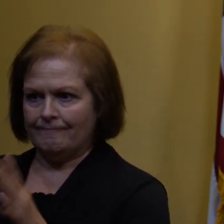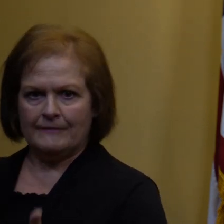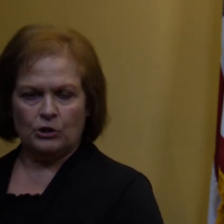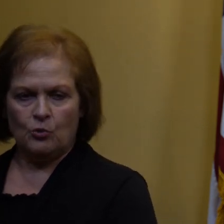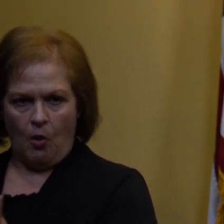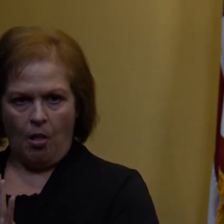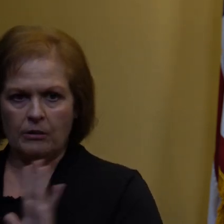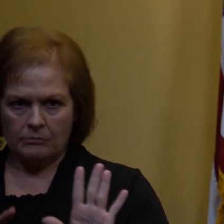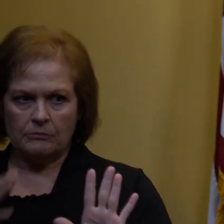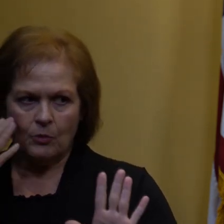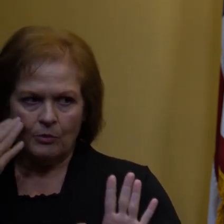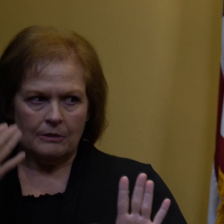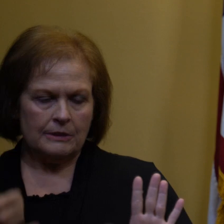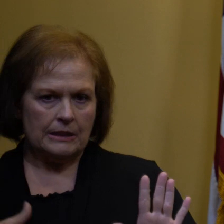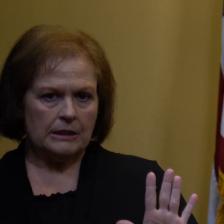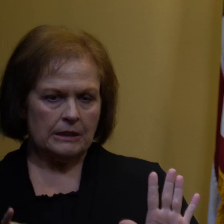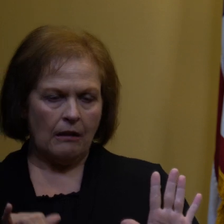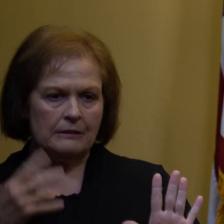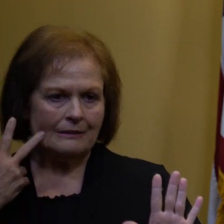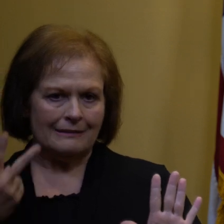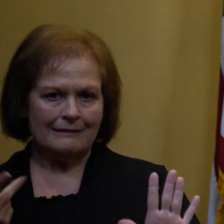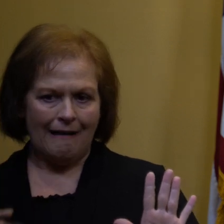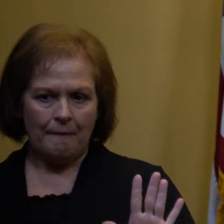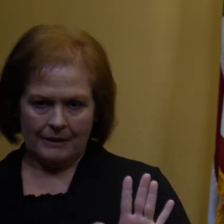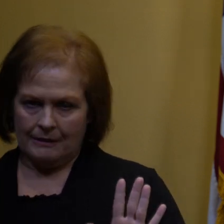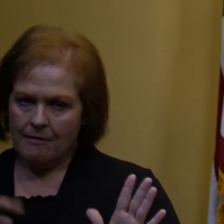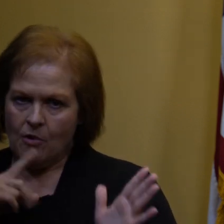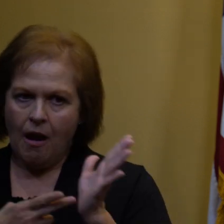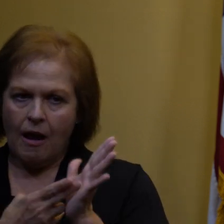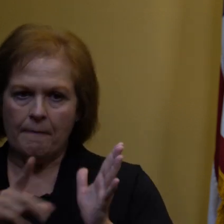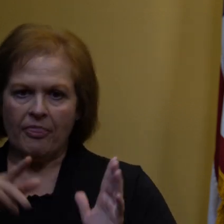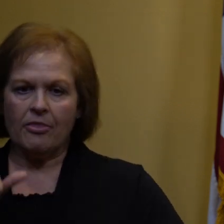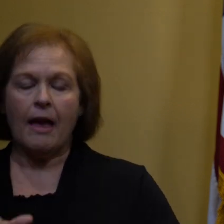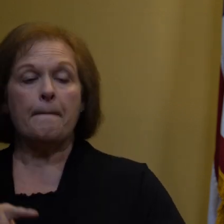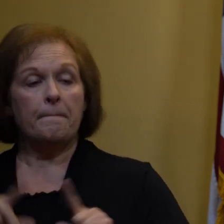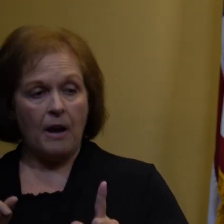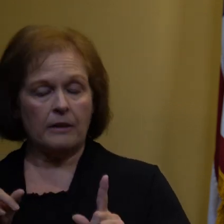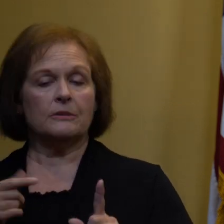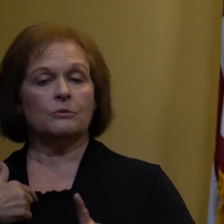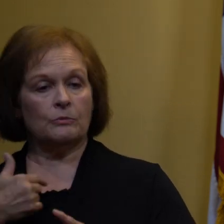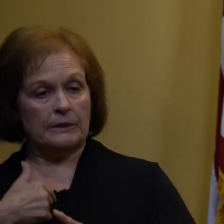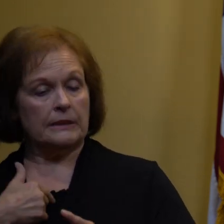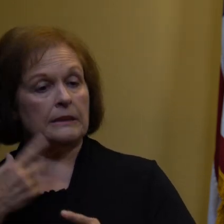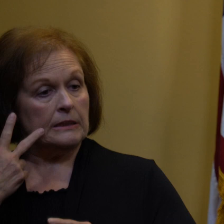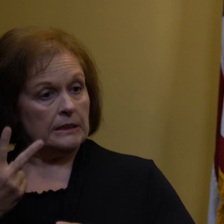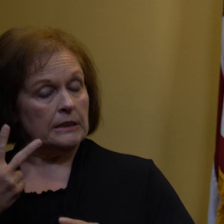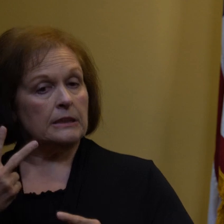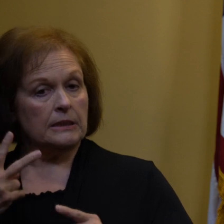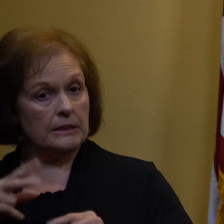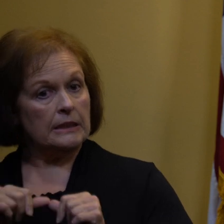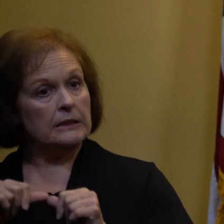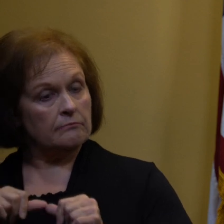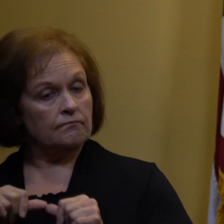doubt about that, meaning being very upfront and honest about that. However, we do see that we're continuing, though,